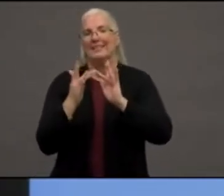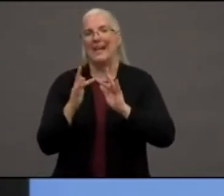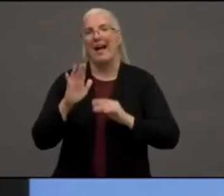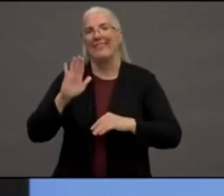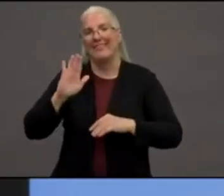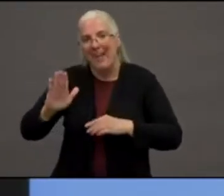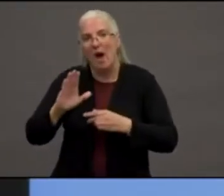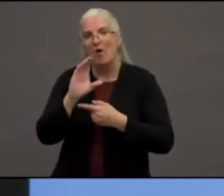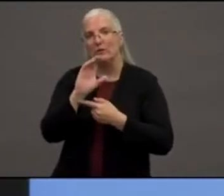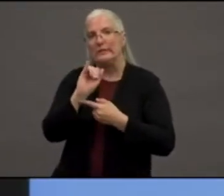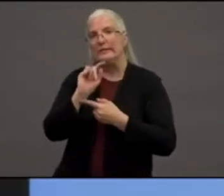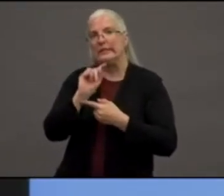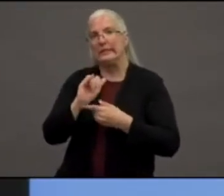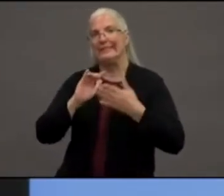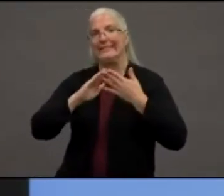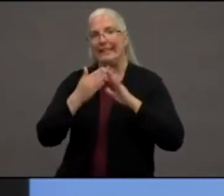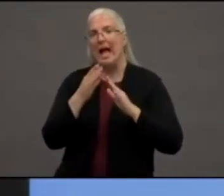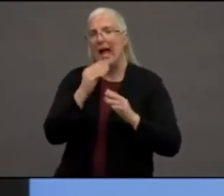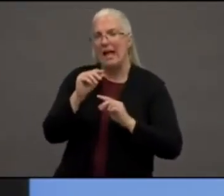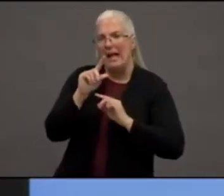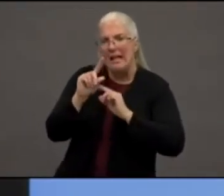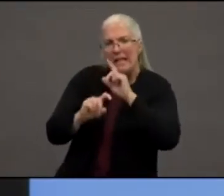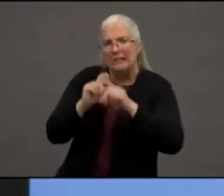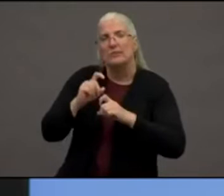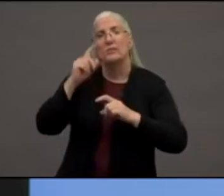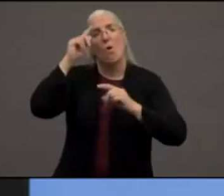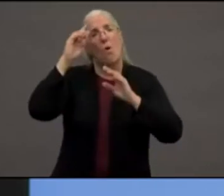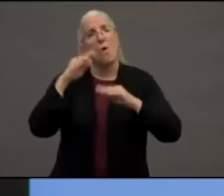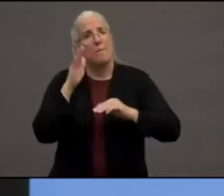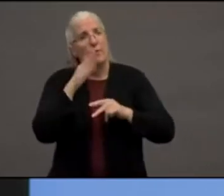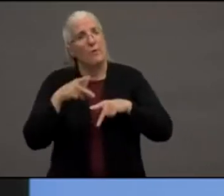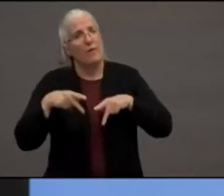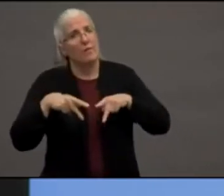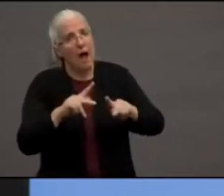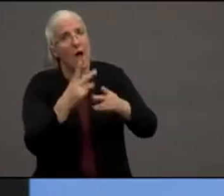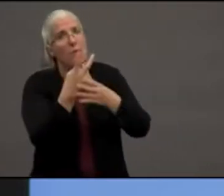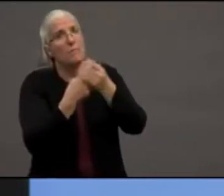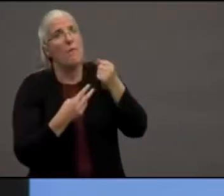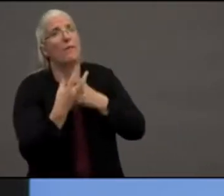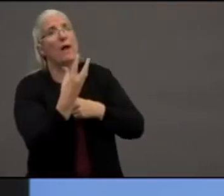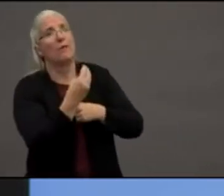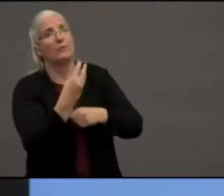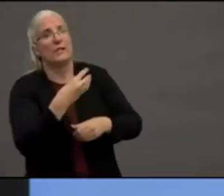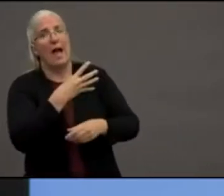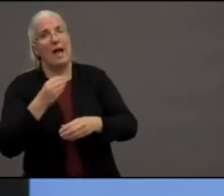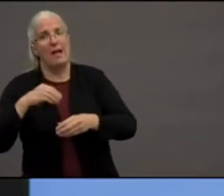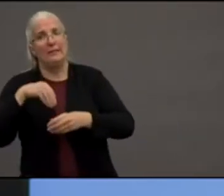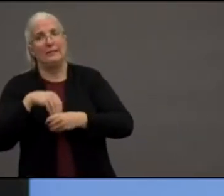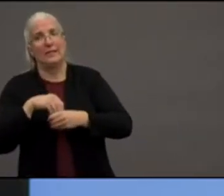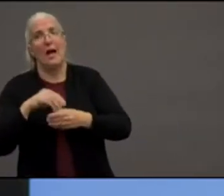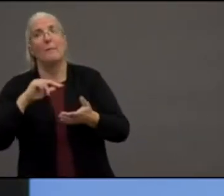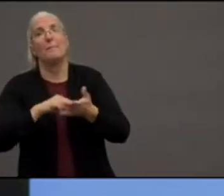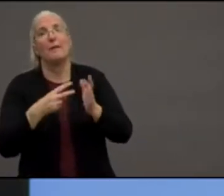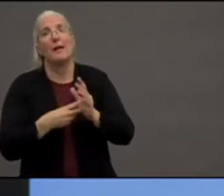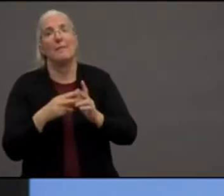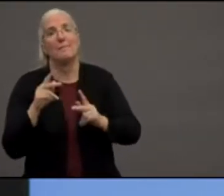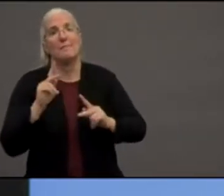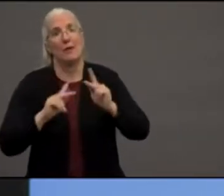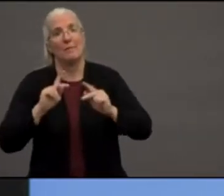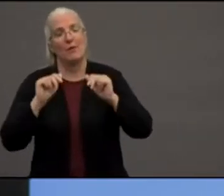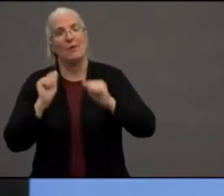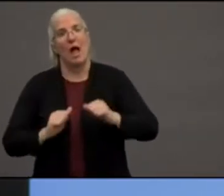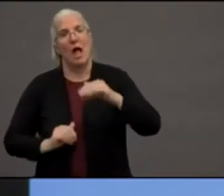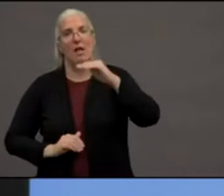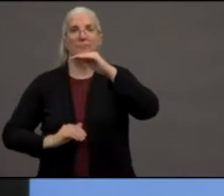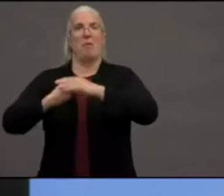outdoors. What this will do, if they're allowed to do so, is maximize those services they need to do inside the facility and